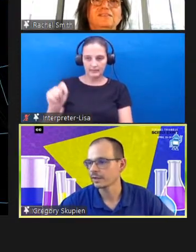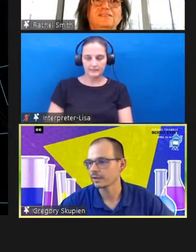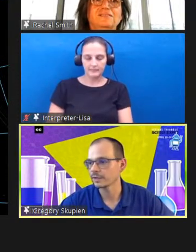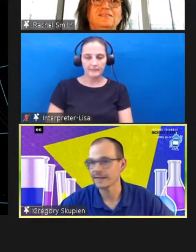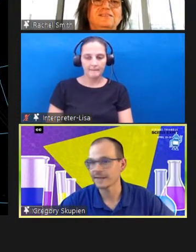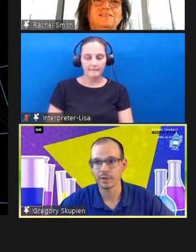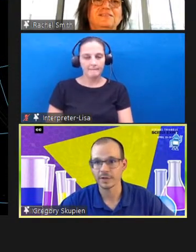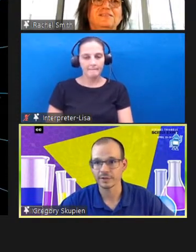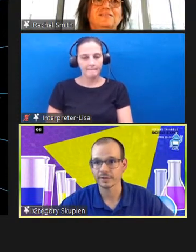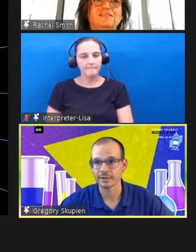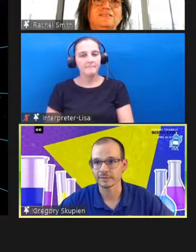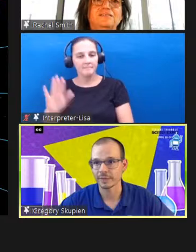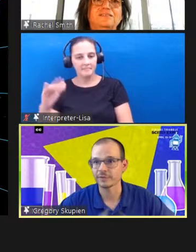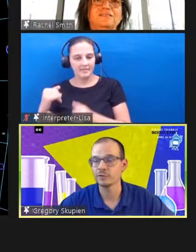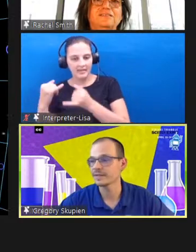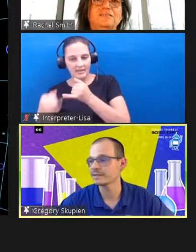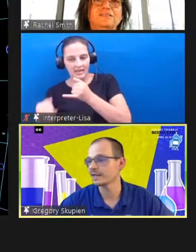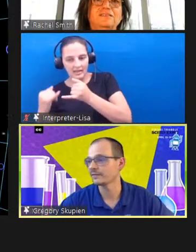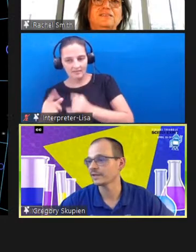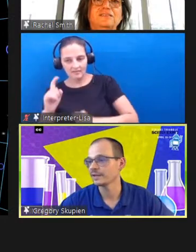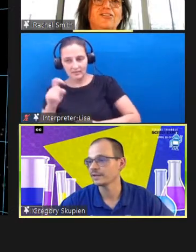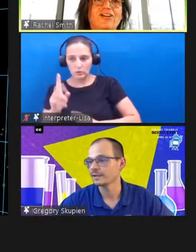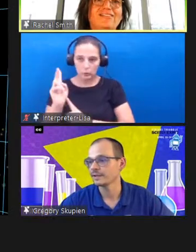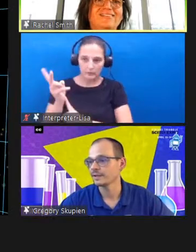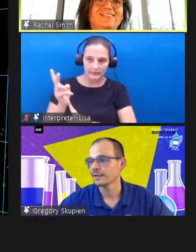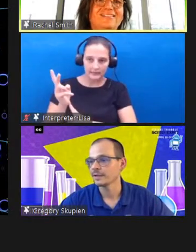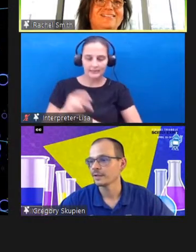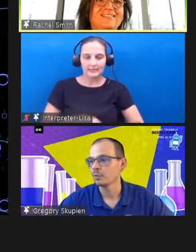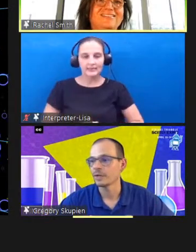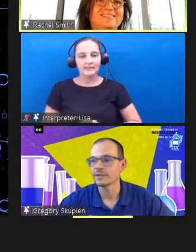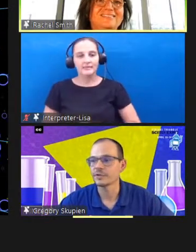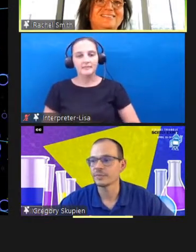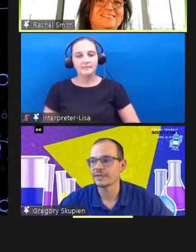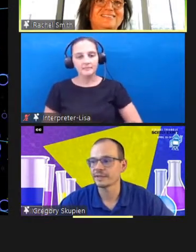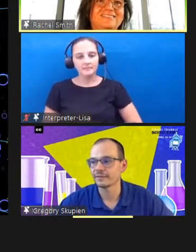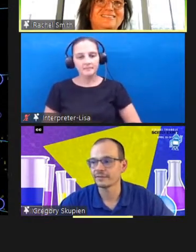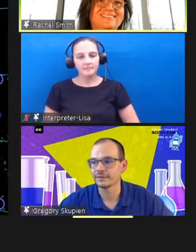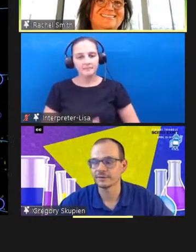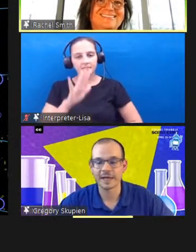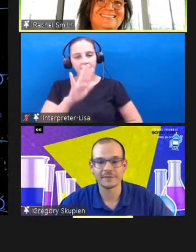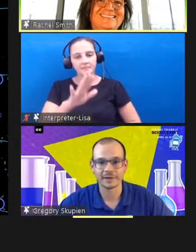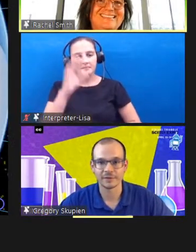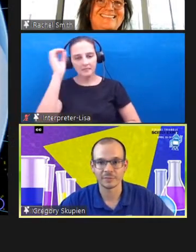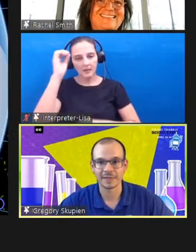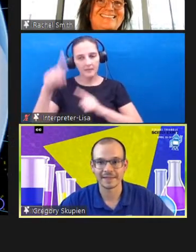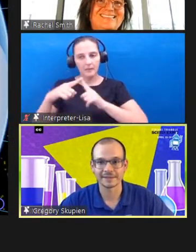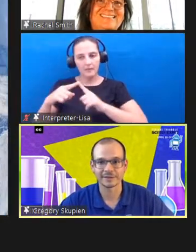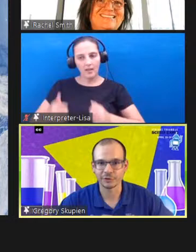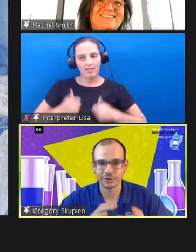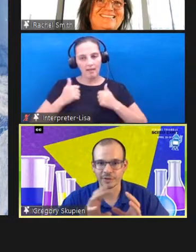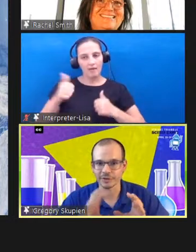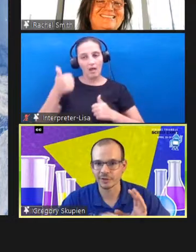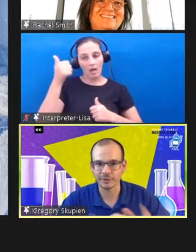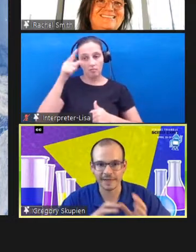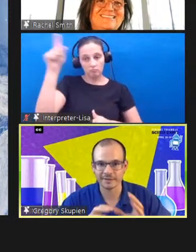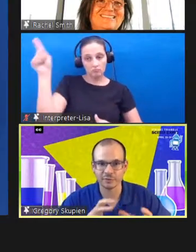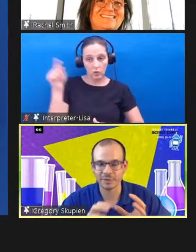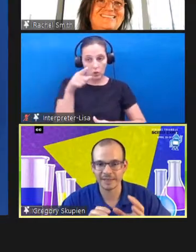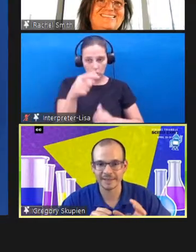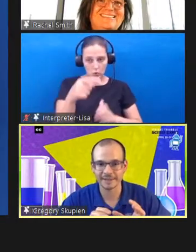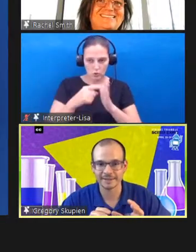And then our last question, we have 2 minutes left. All right. What is your opinion of life on other planets? You showed us all